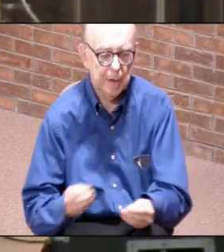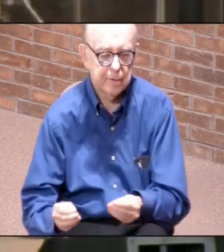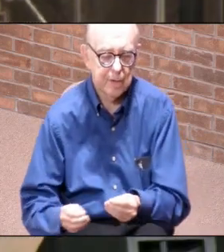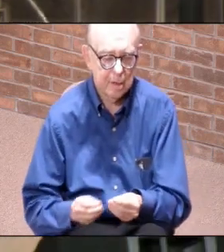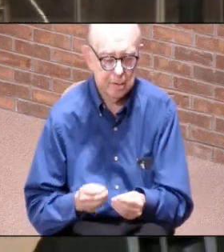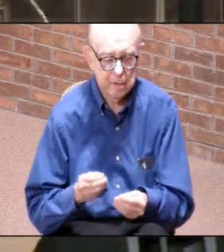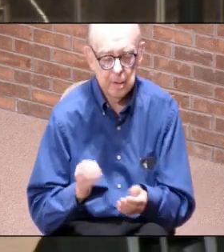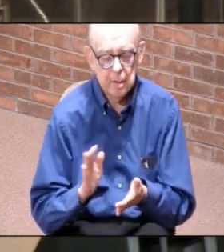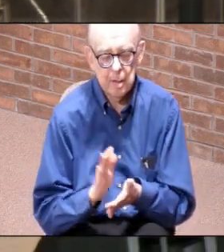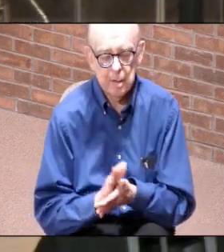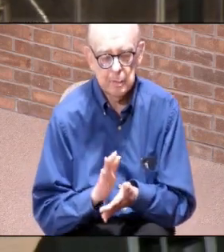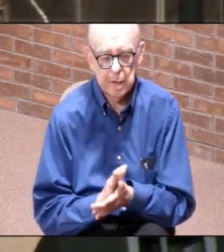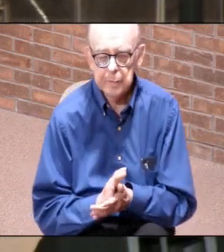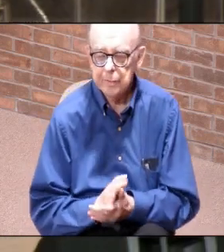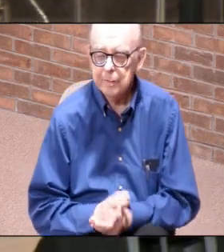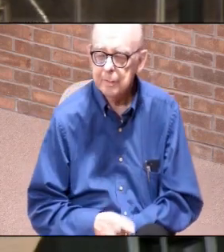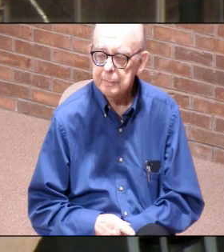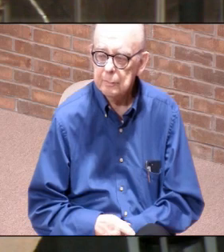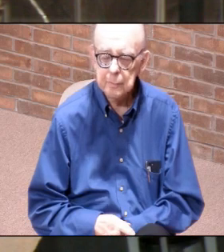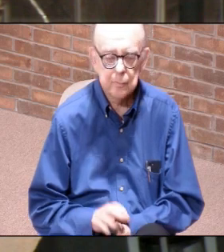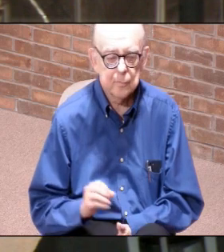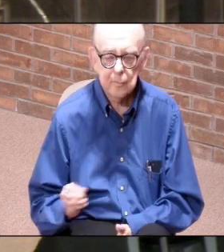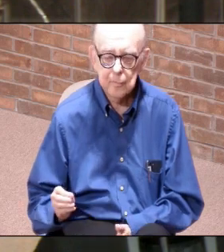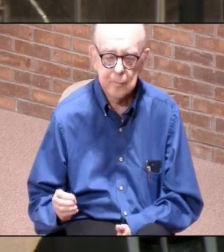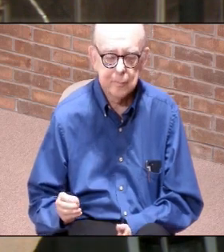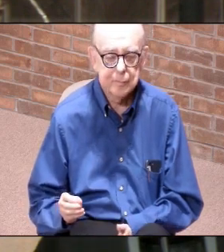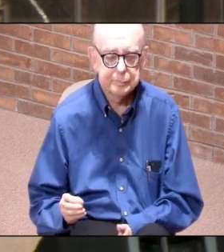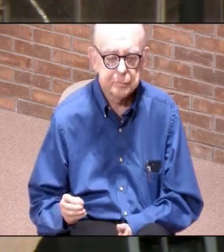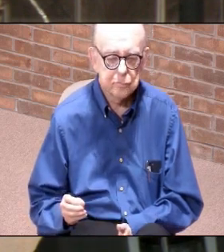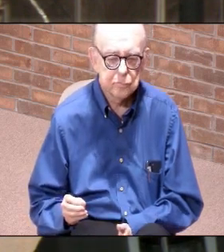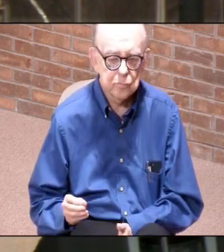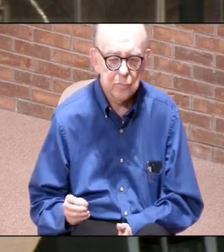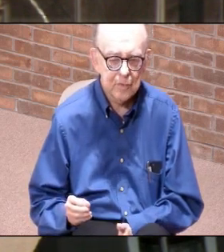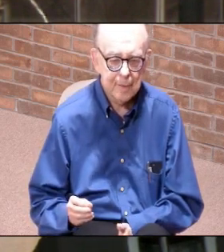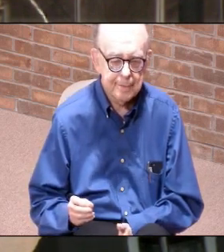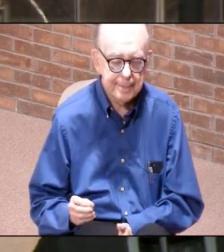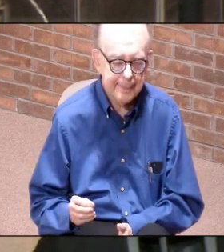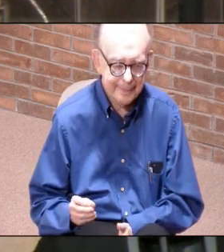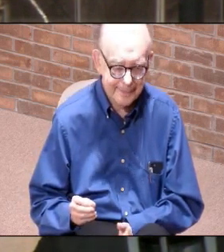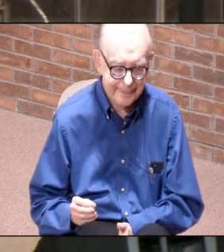talk to them. So,